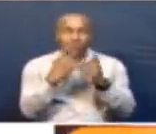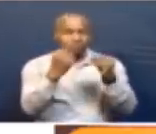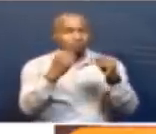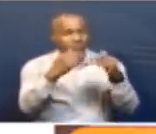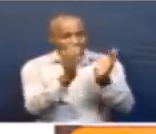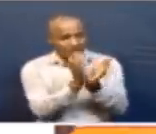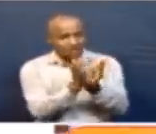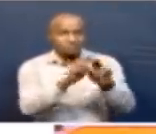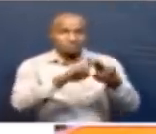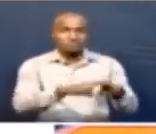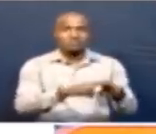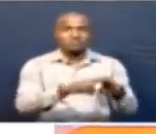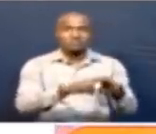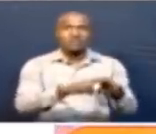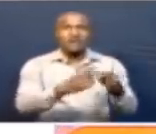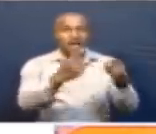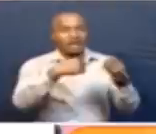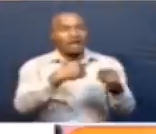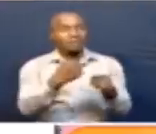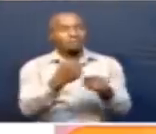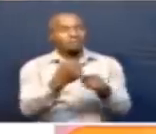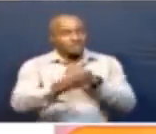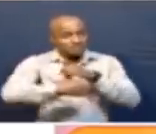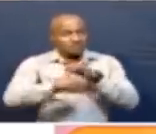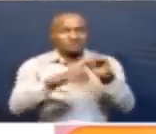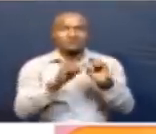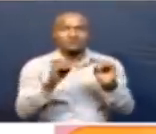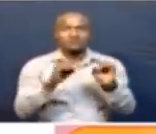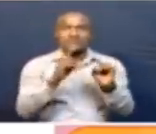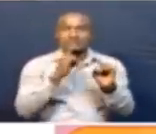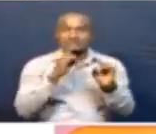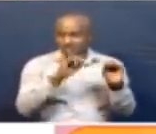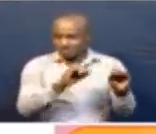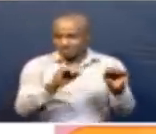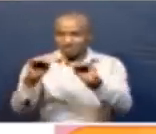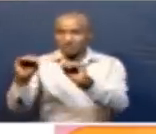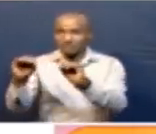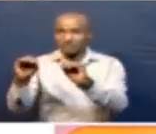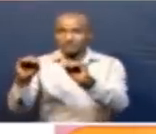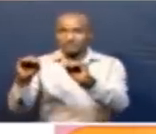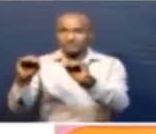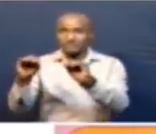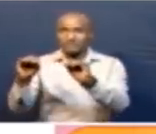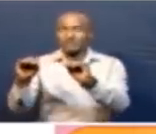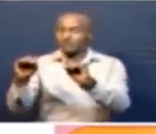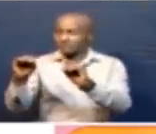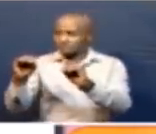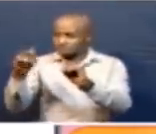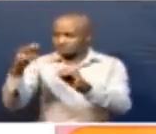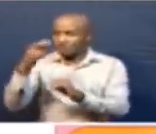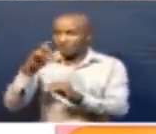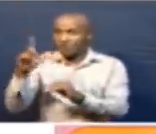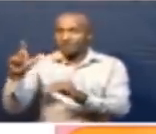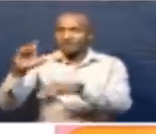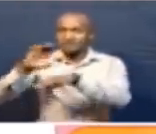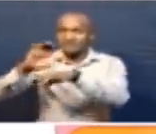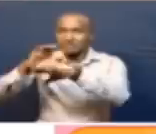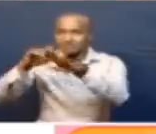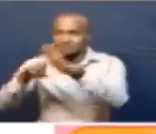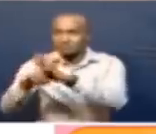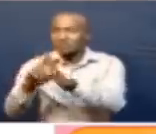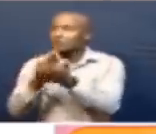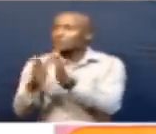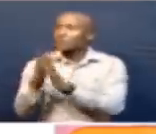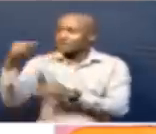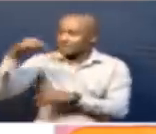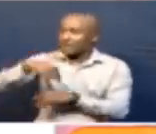class. There's nobody who has come to address us. We're told to go to the chapel, and nobody has addressed us. So we really don't know